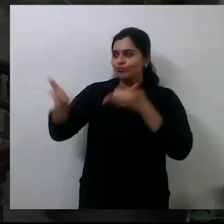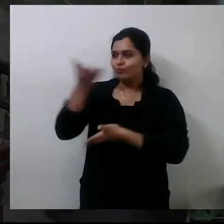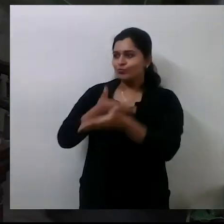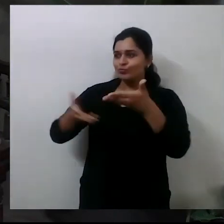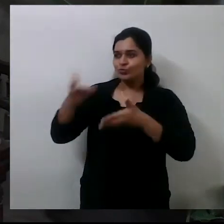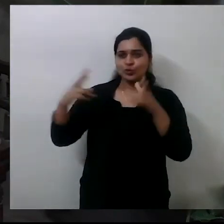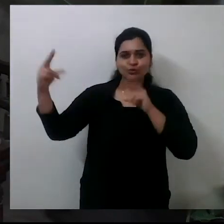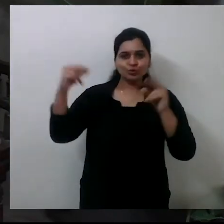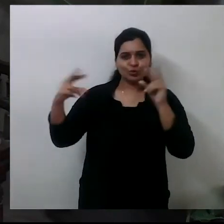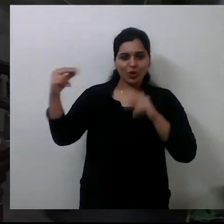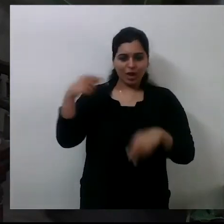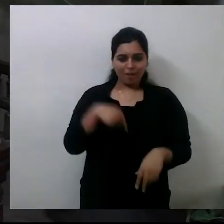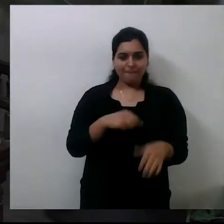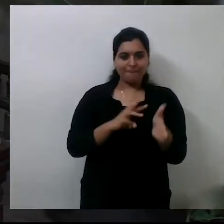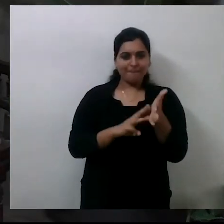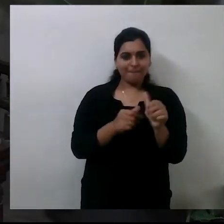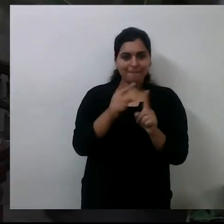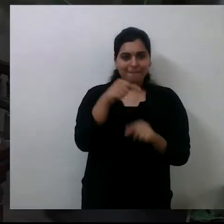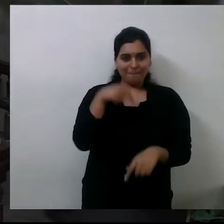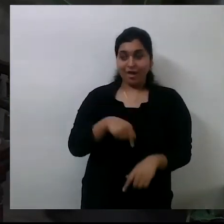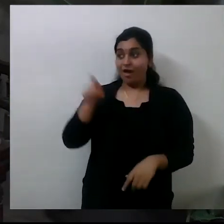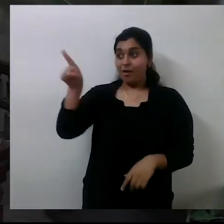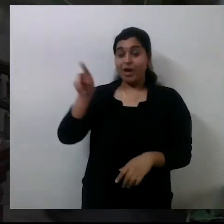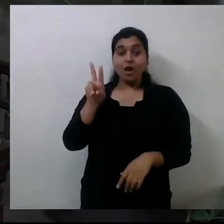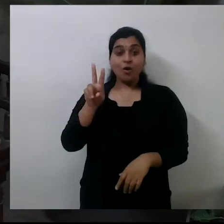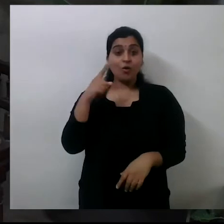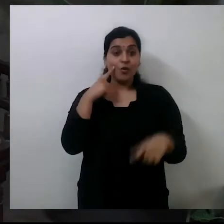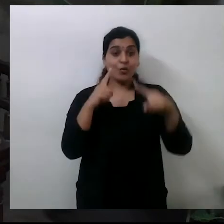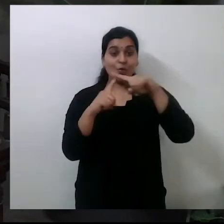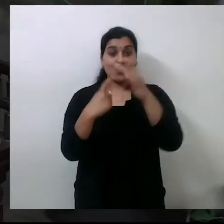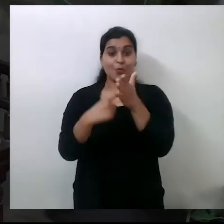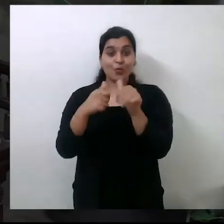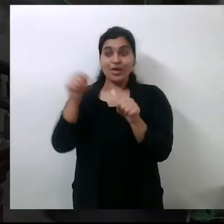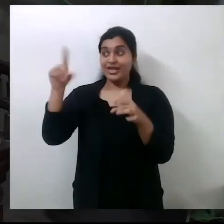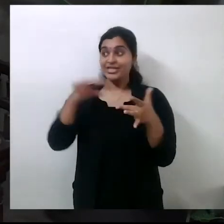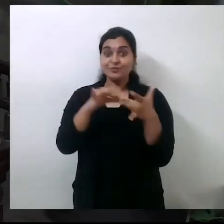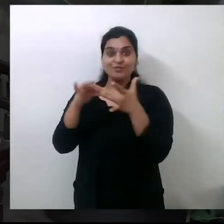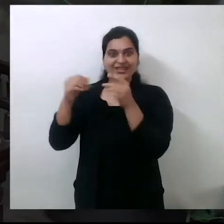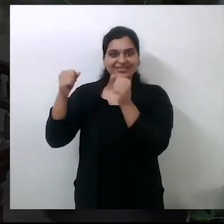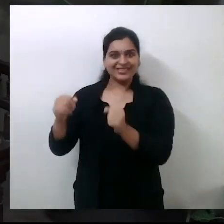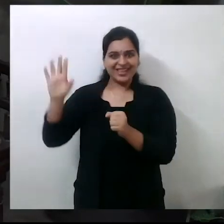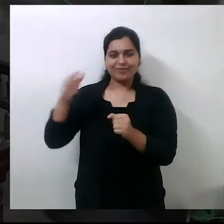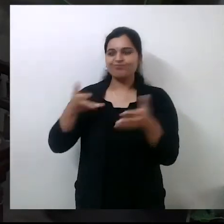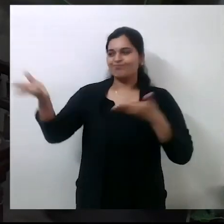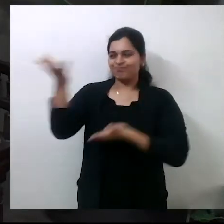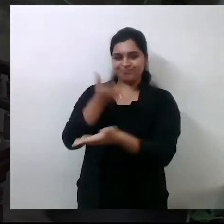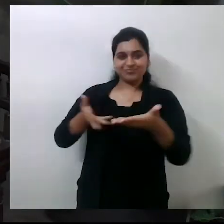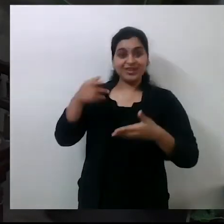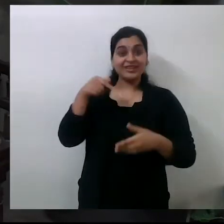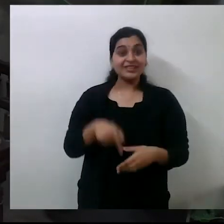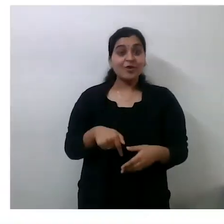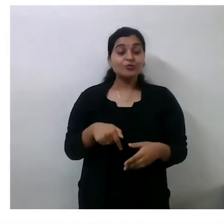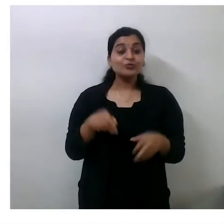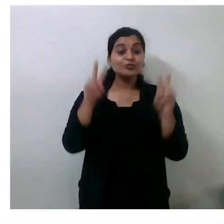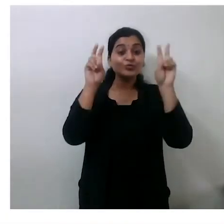MAP and Vitra, which, as we all know, is an iconic place for seating design. Here we're going to be talking